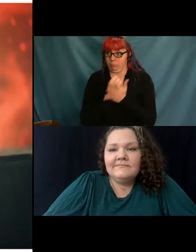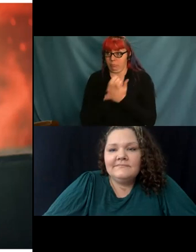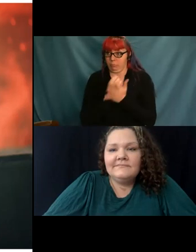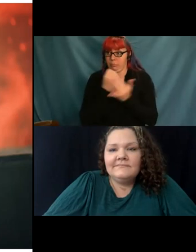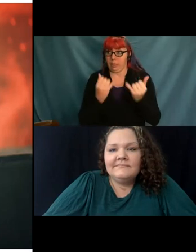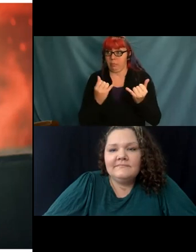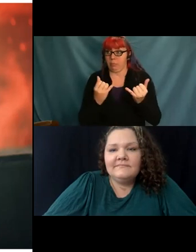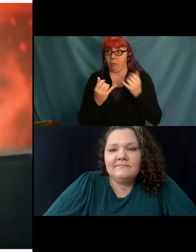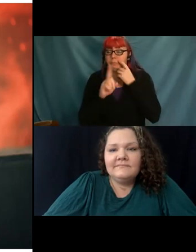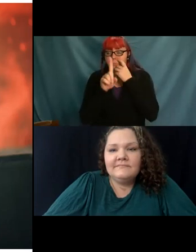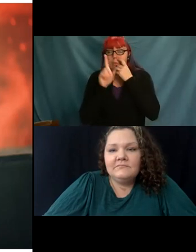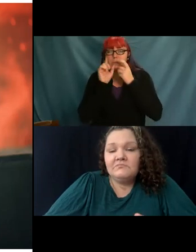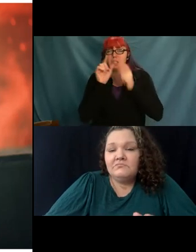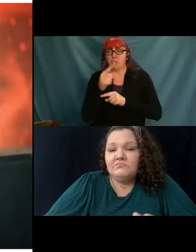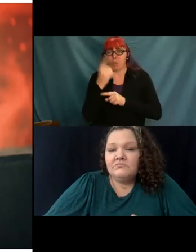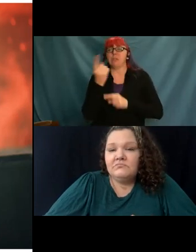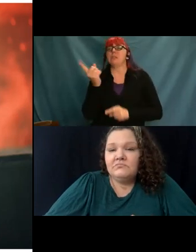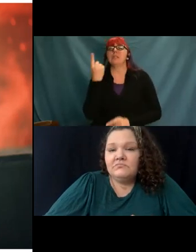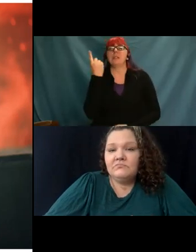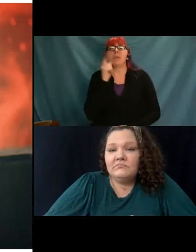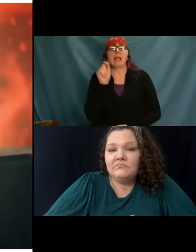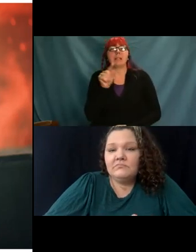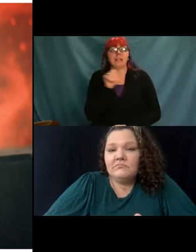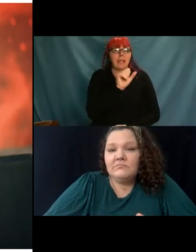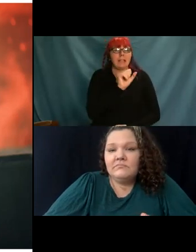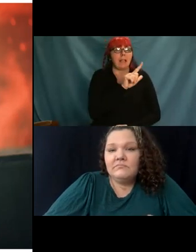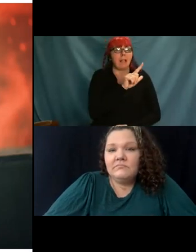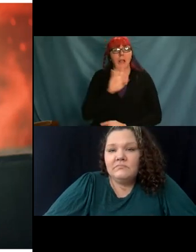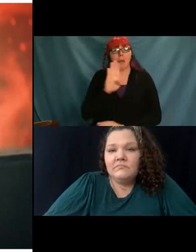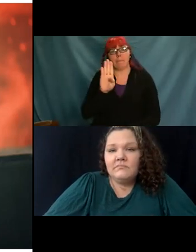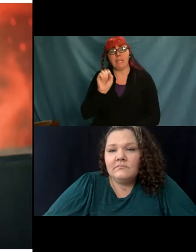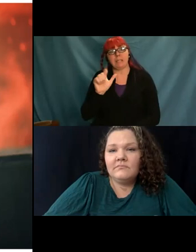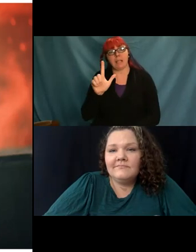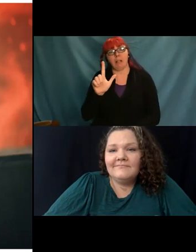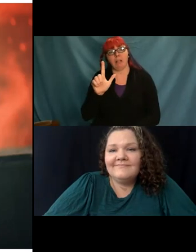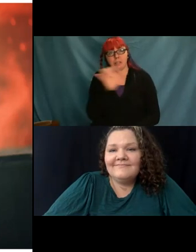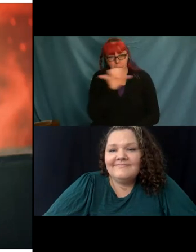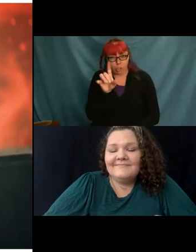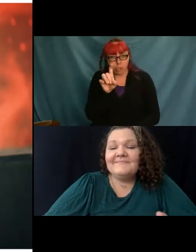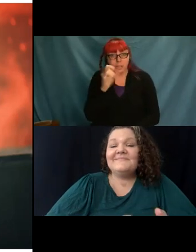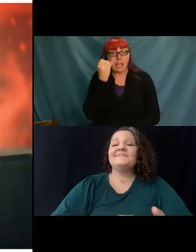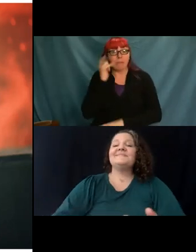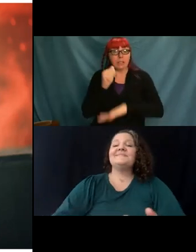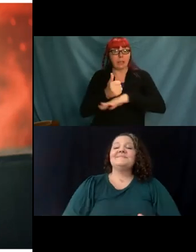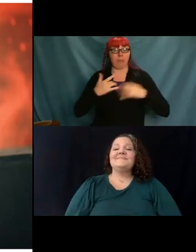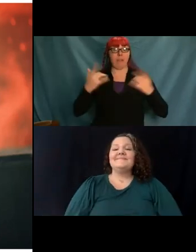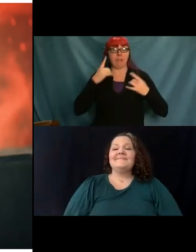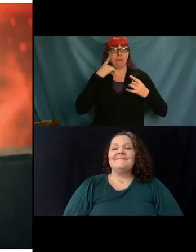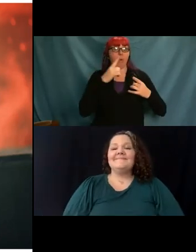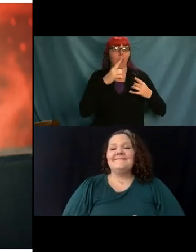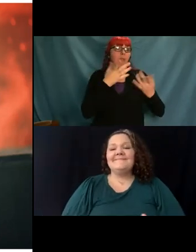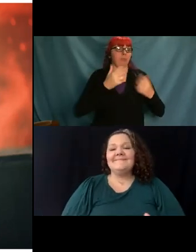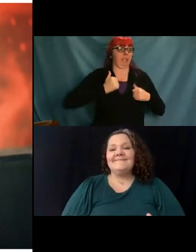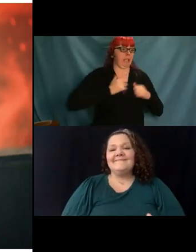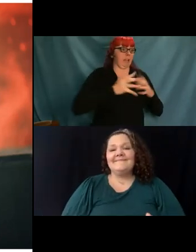Okay. Are ASL and BSL similar? If I organize an event for both UK and Canadian American